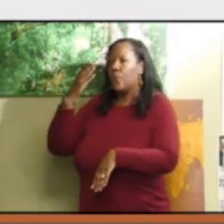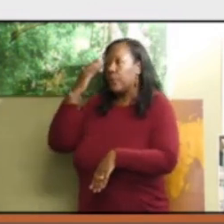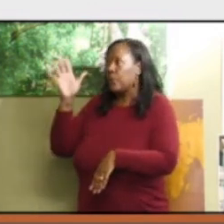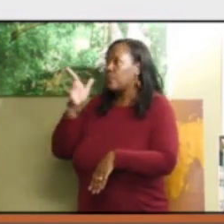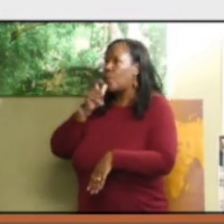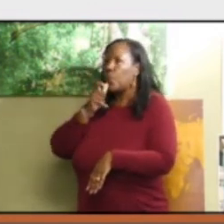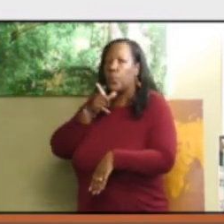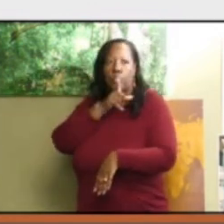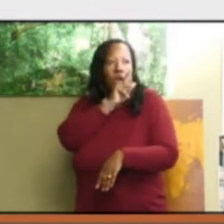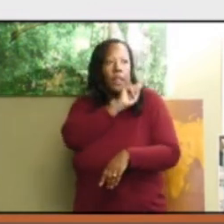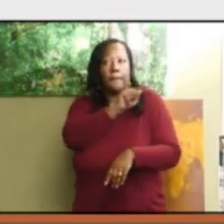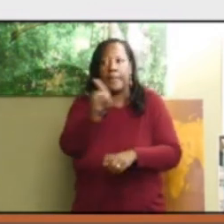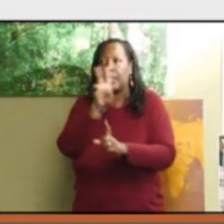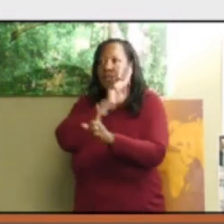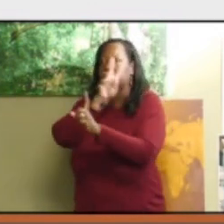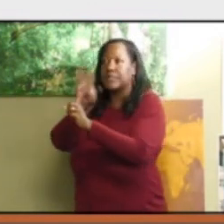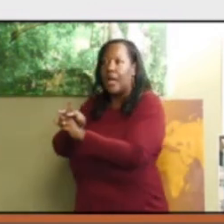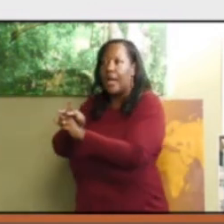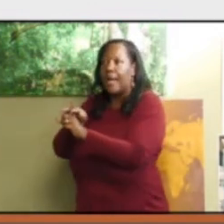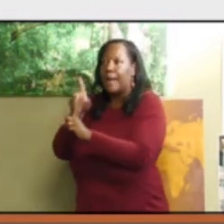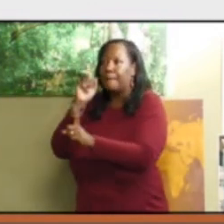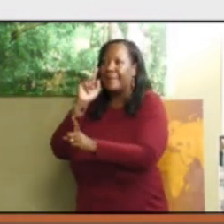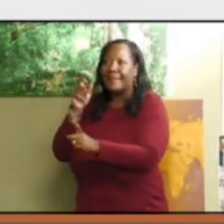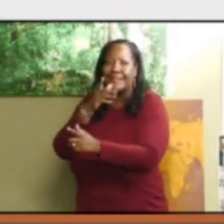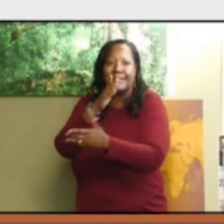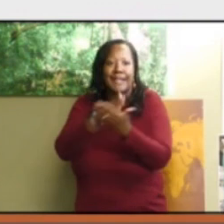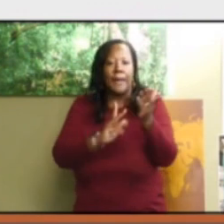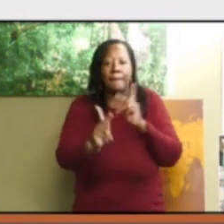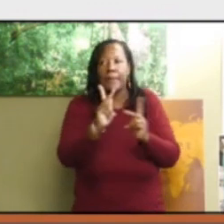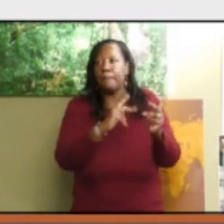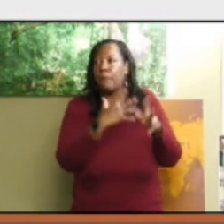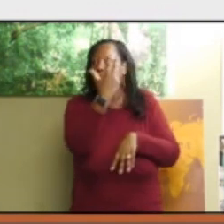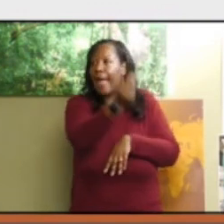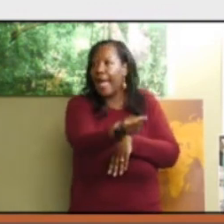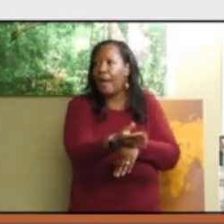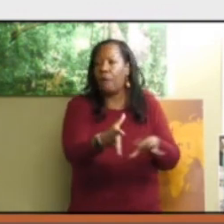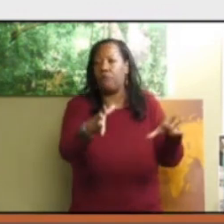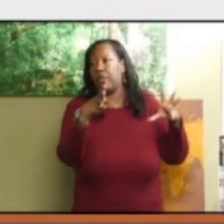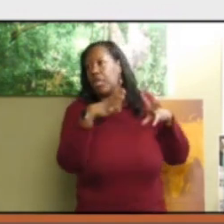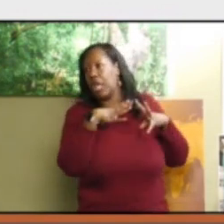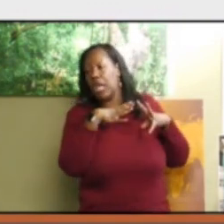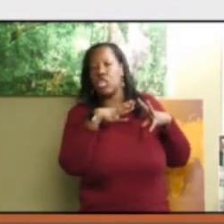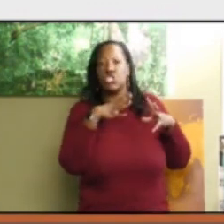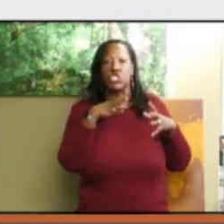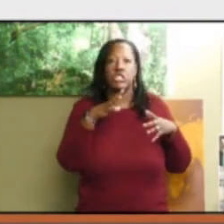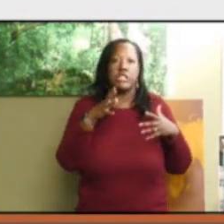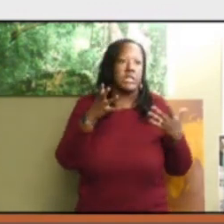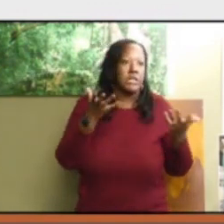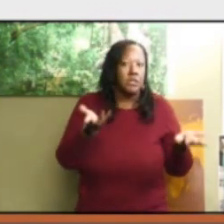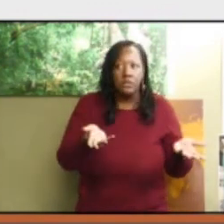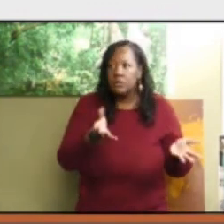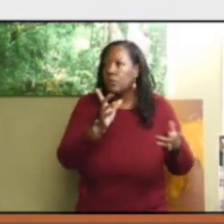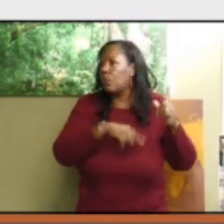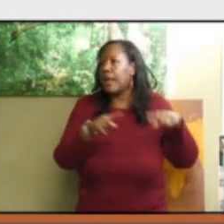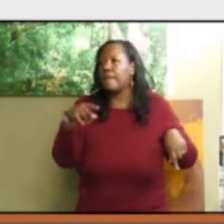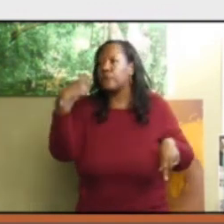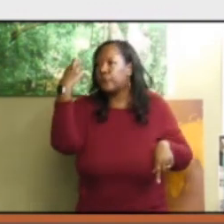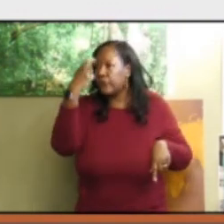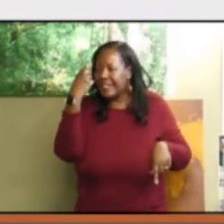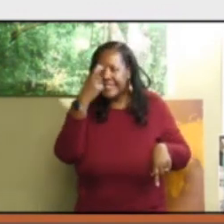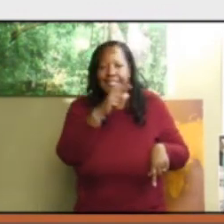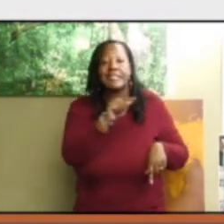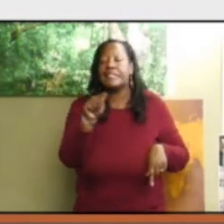on it, because there's vacation that we have to factor in. People may be out for various